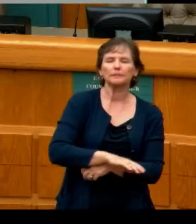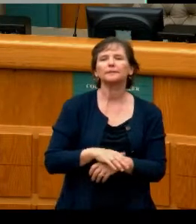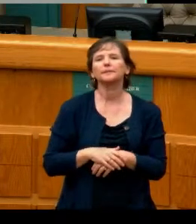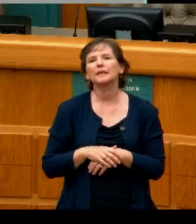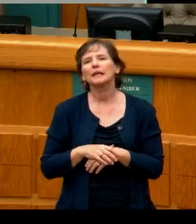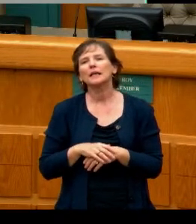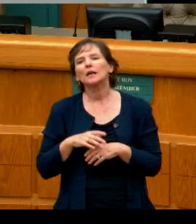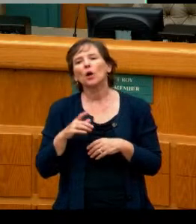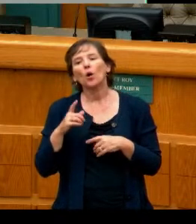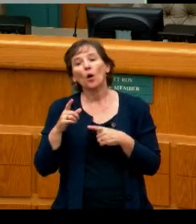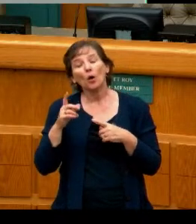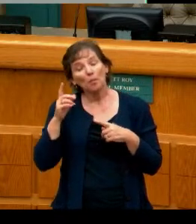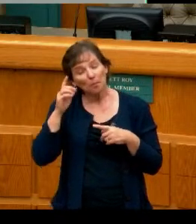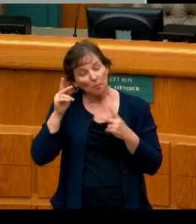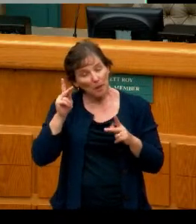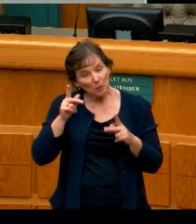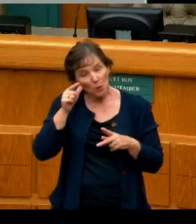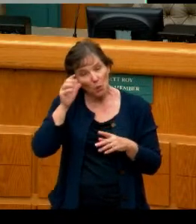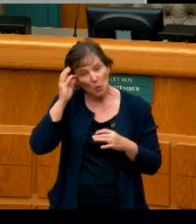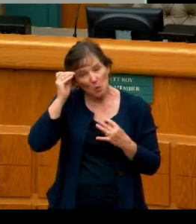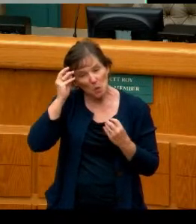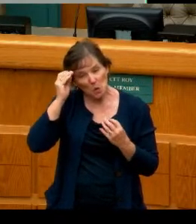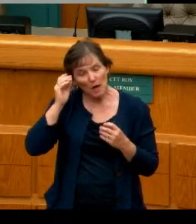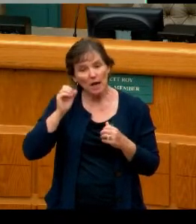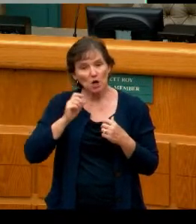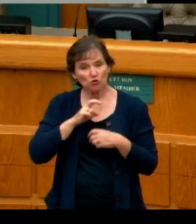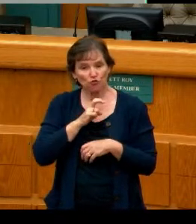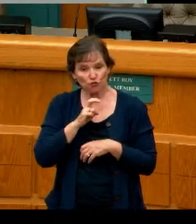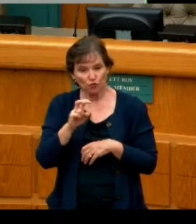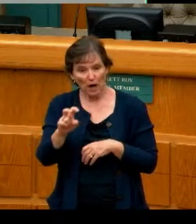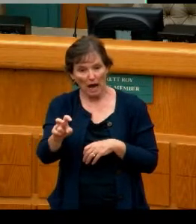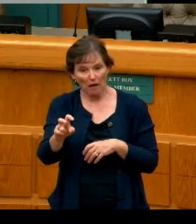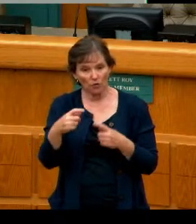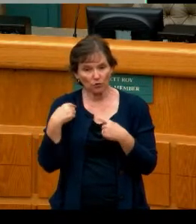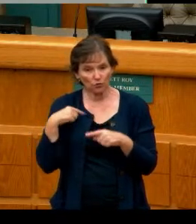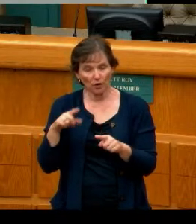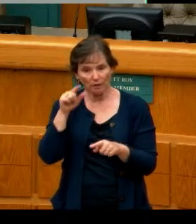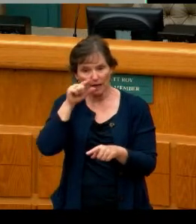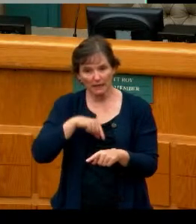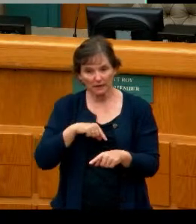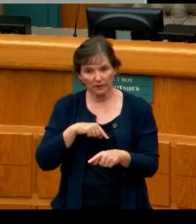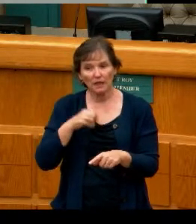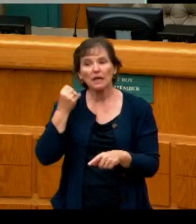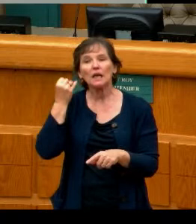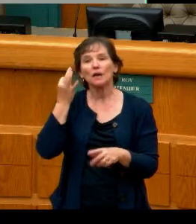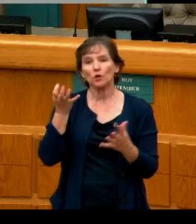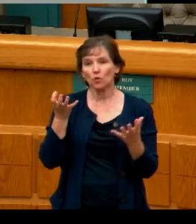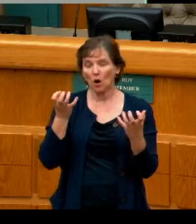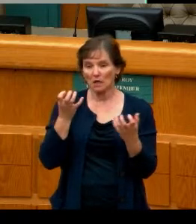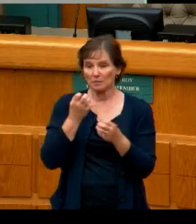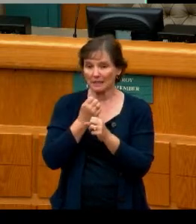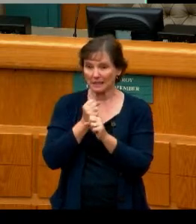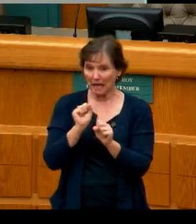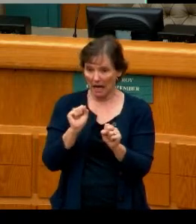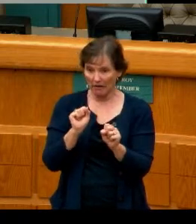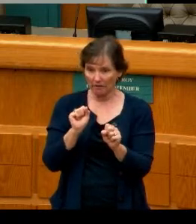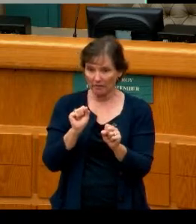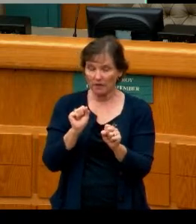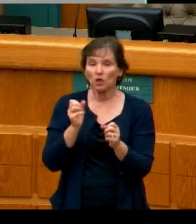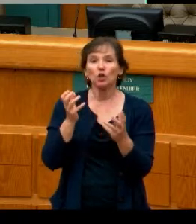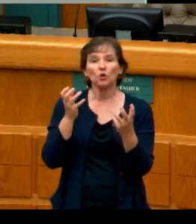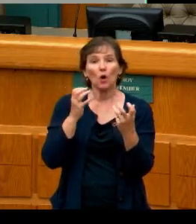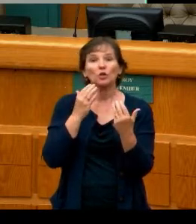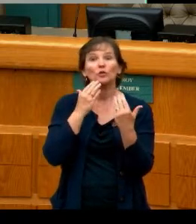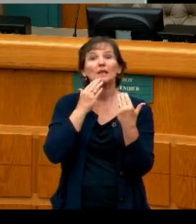whole coastal bend, not just Nueces. If we look out a little farther to South Texas, I know people are thinking about traveling